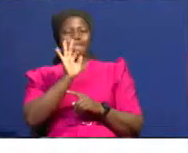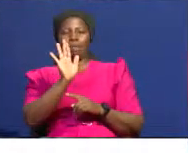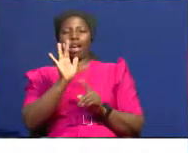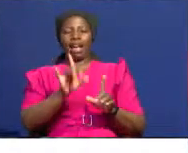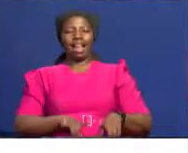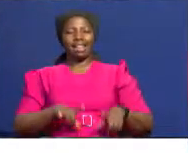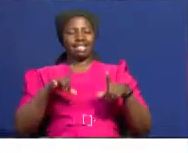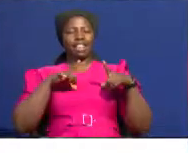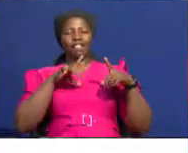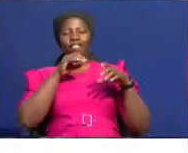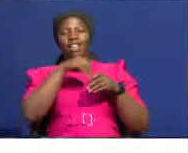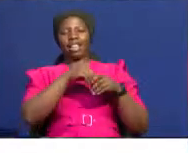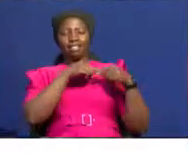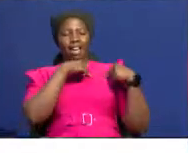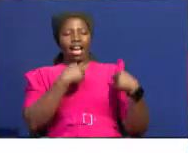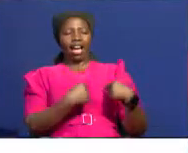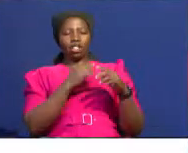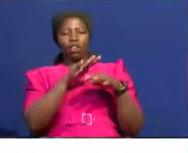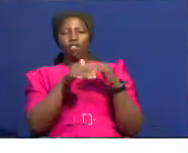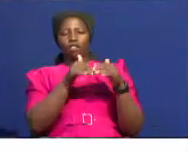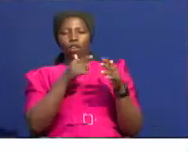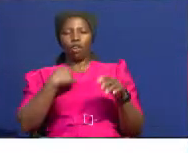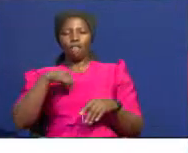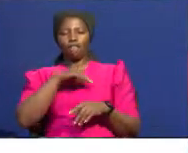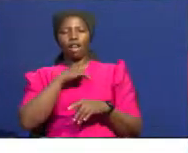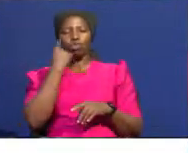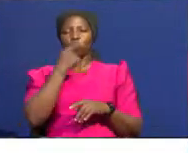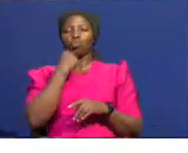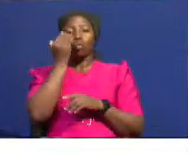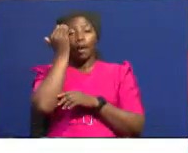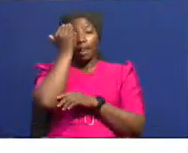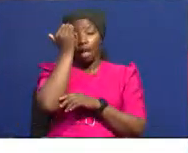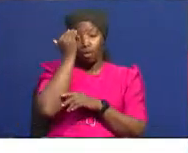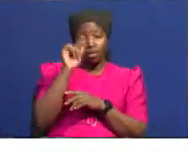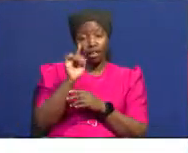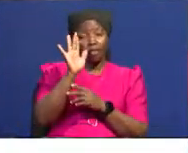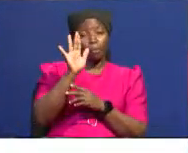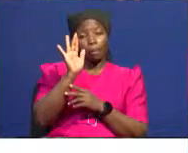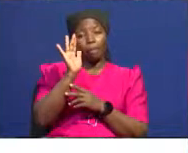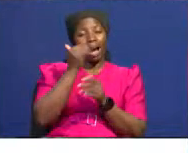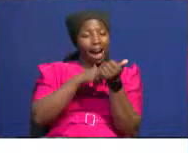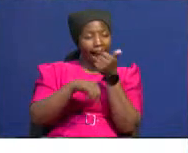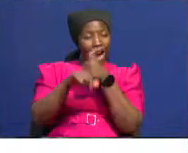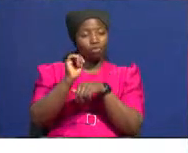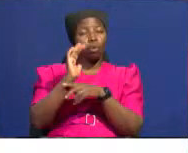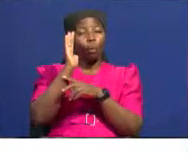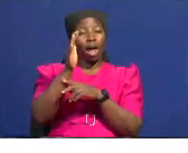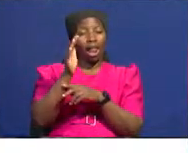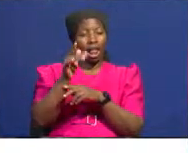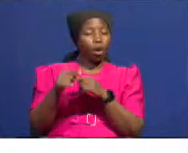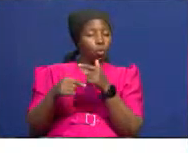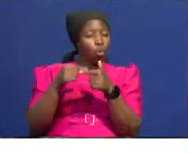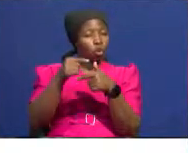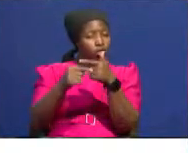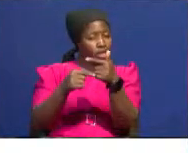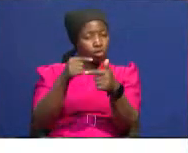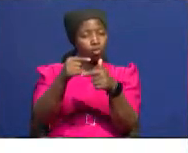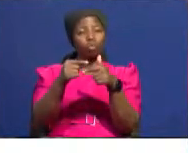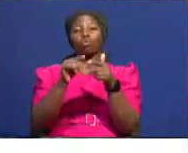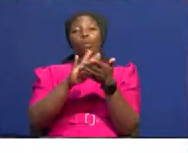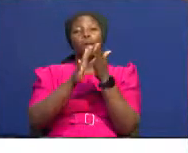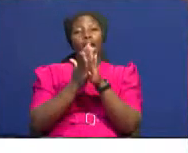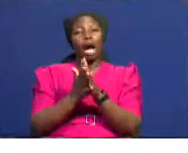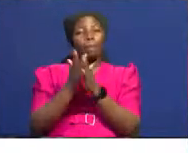of us who knew him. His legacy will endure as a beacon of